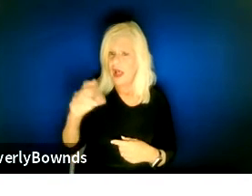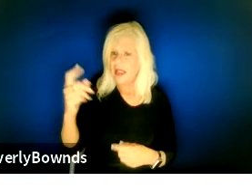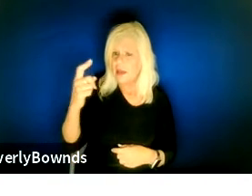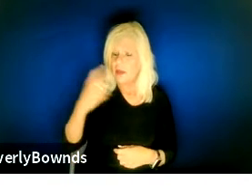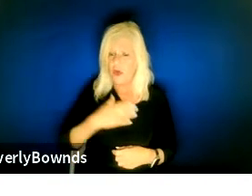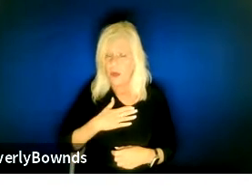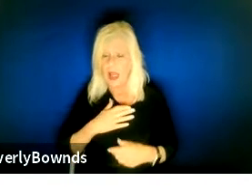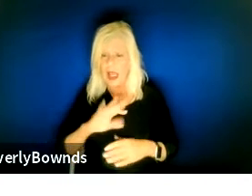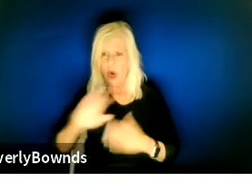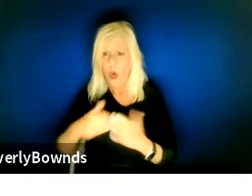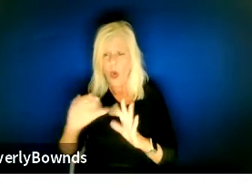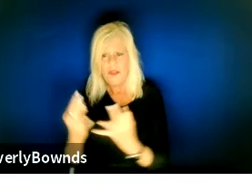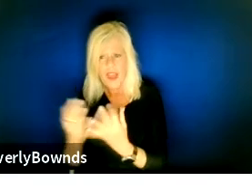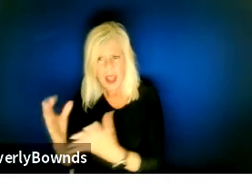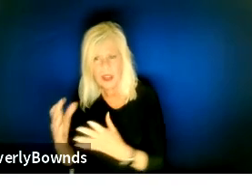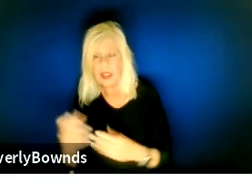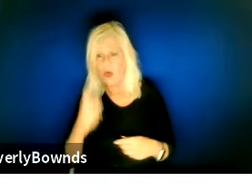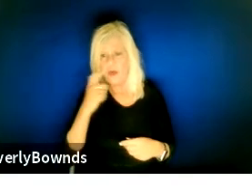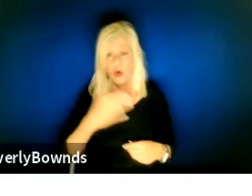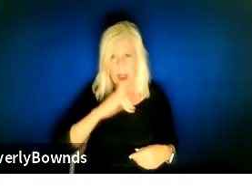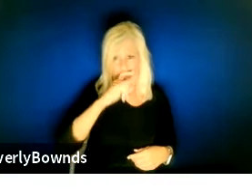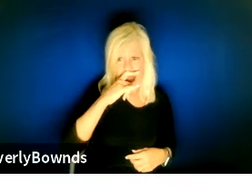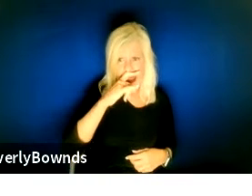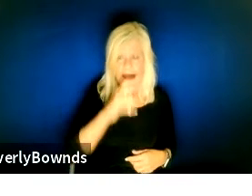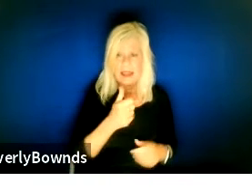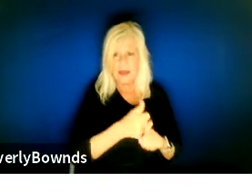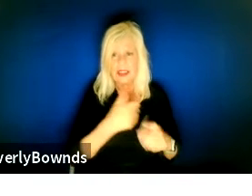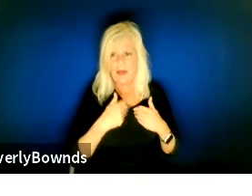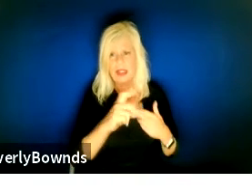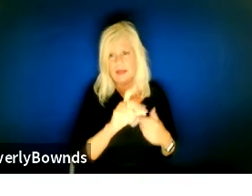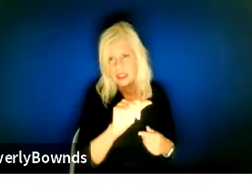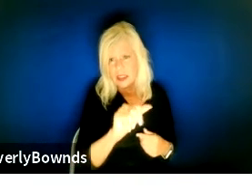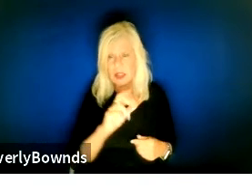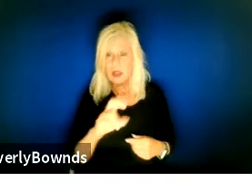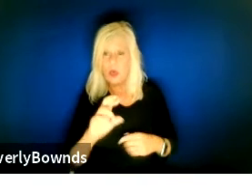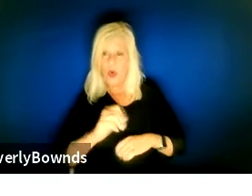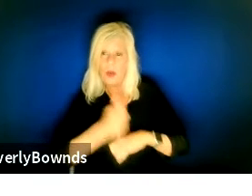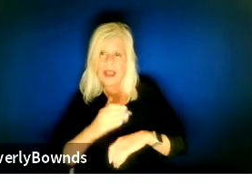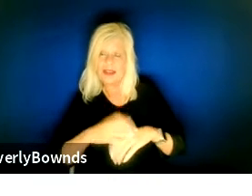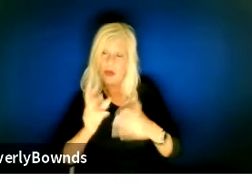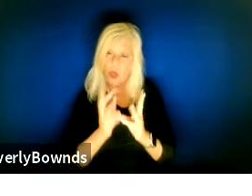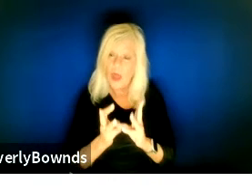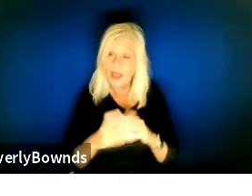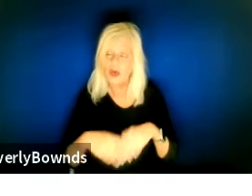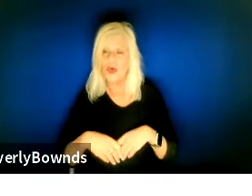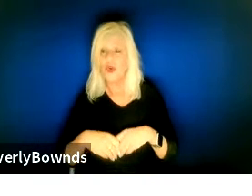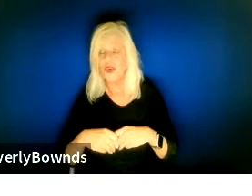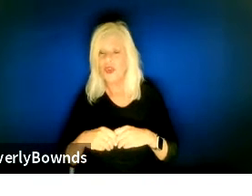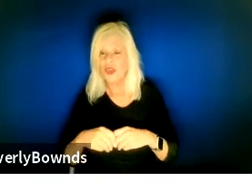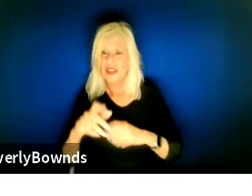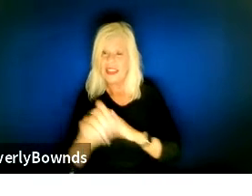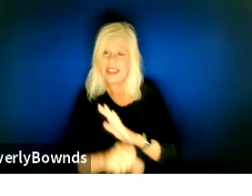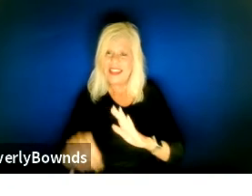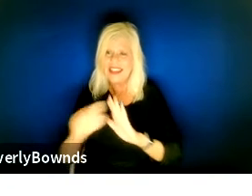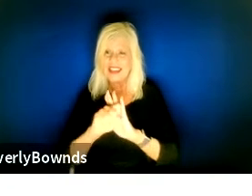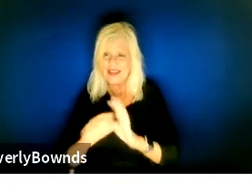entire family or just for my kids who have disability, and also like based on the weather and seasonal accommodations. Of